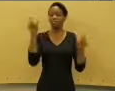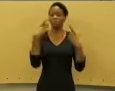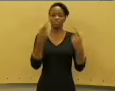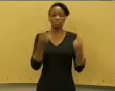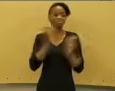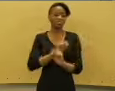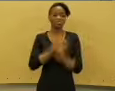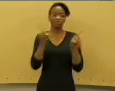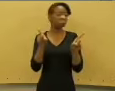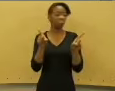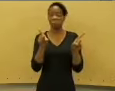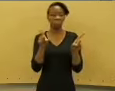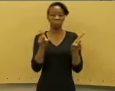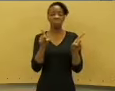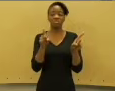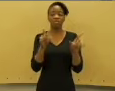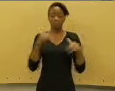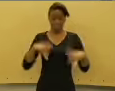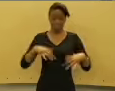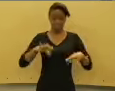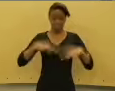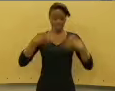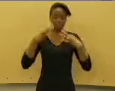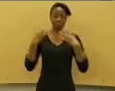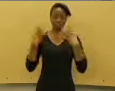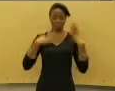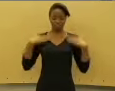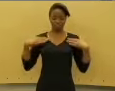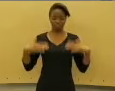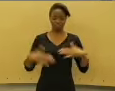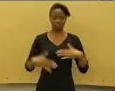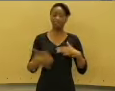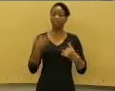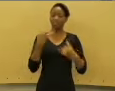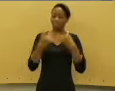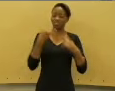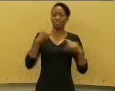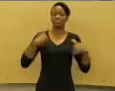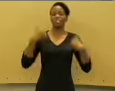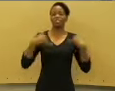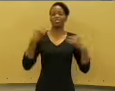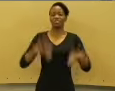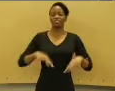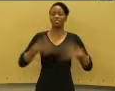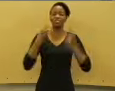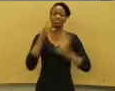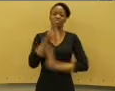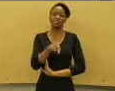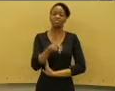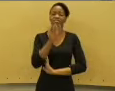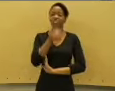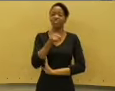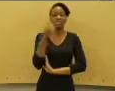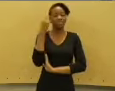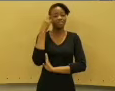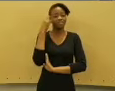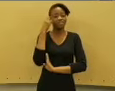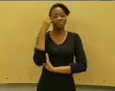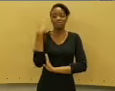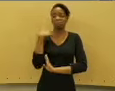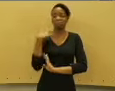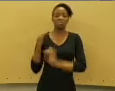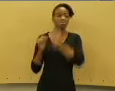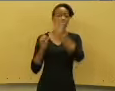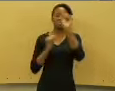about you just get out of your own way and find pleasure, you know? So, yeah, I think I've said enough for